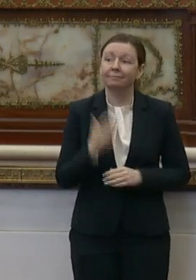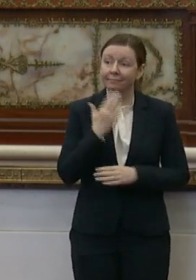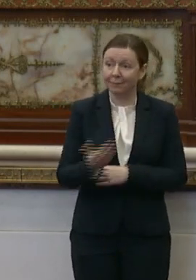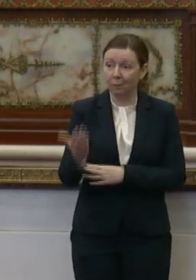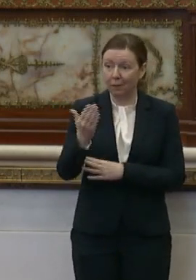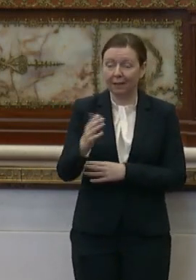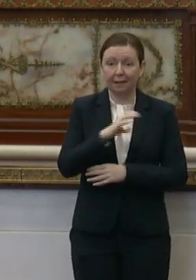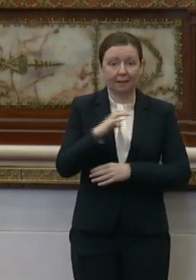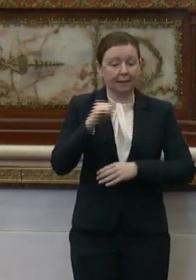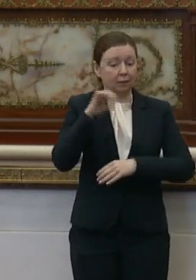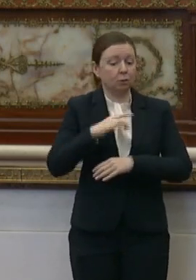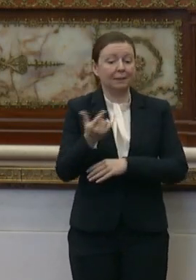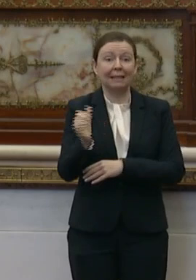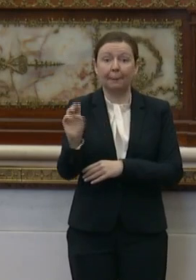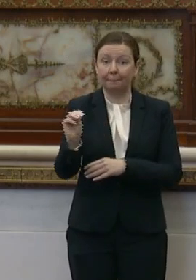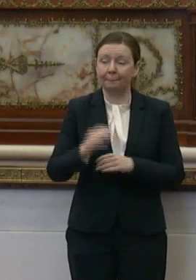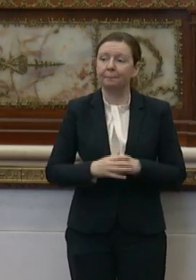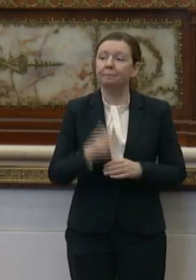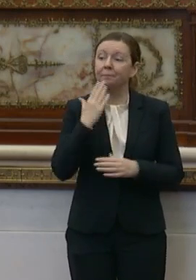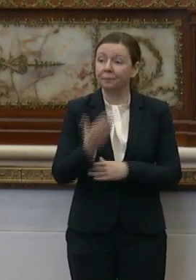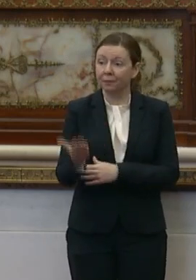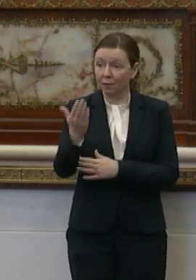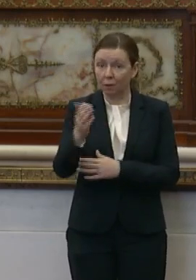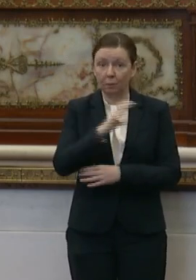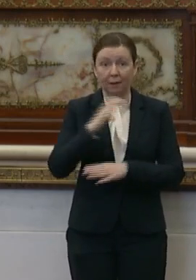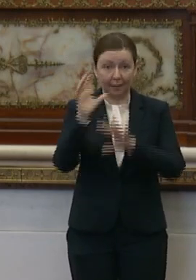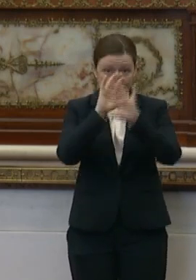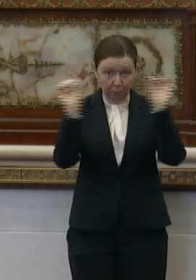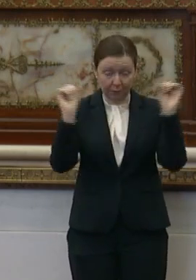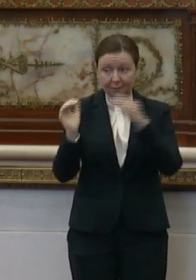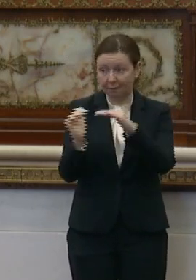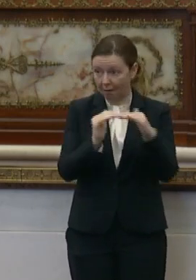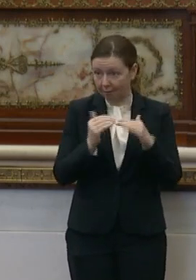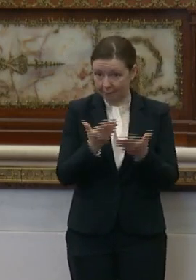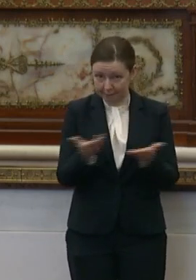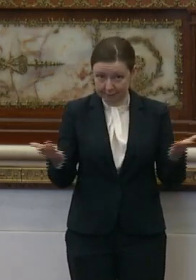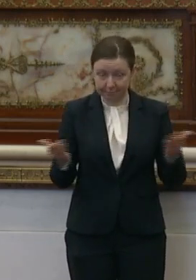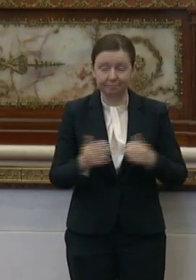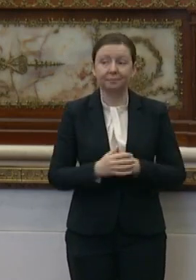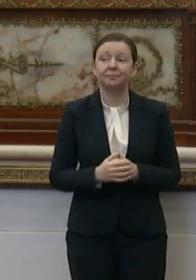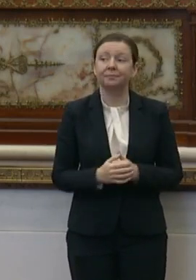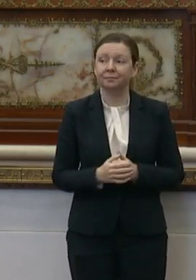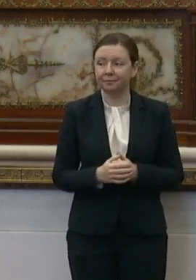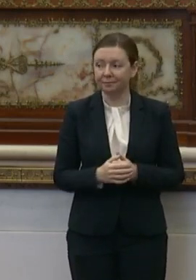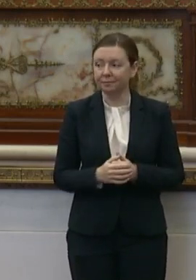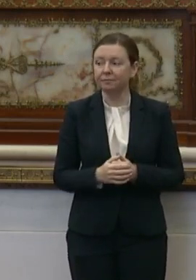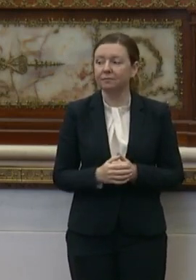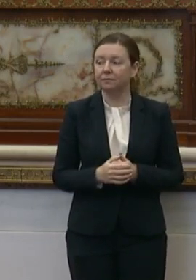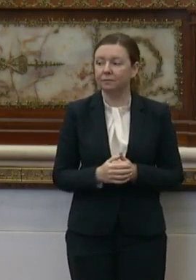Morning. Kim? Good morning, Council President. Good morning, colleagues. I'm present.